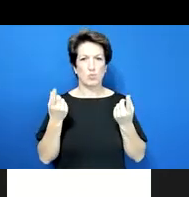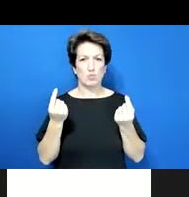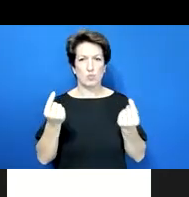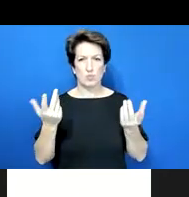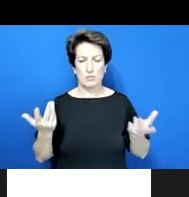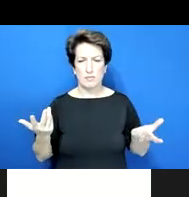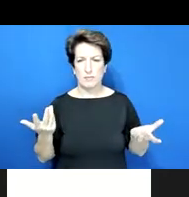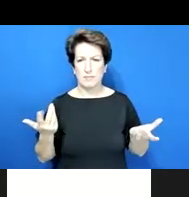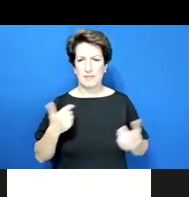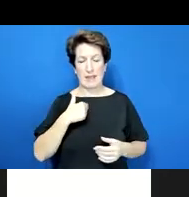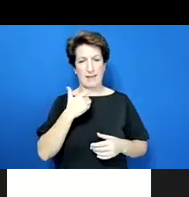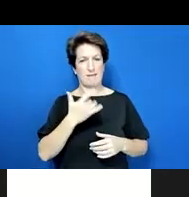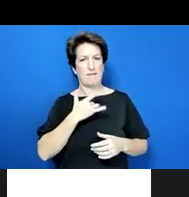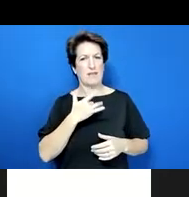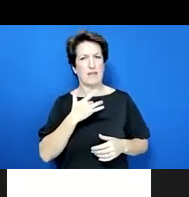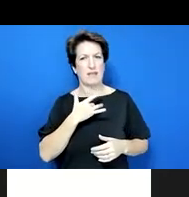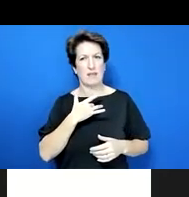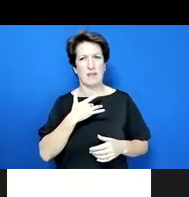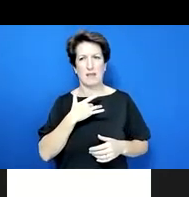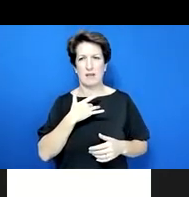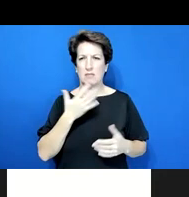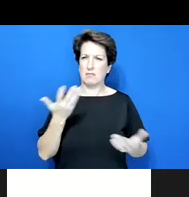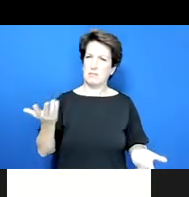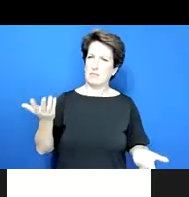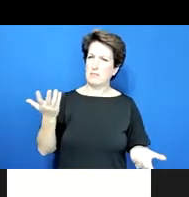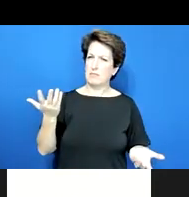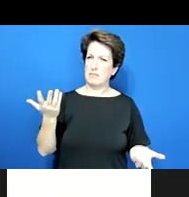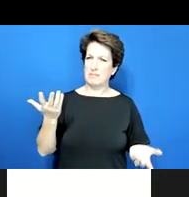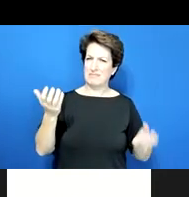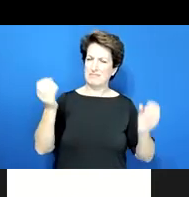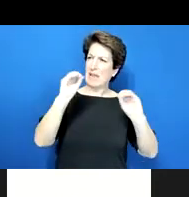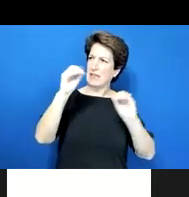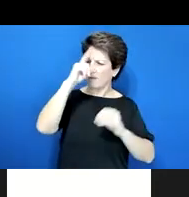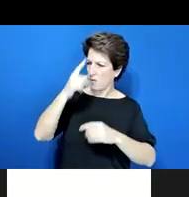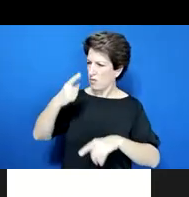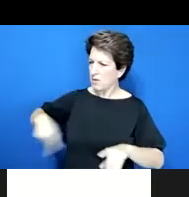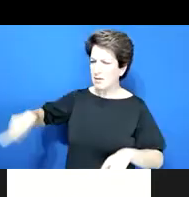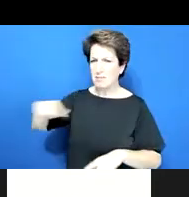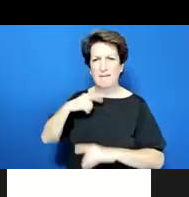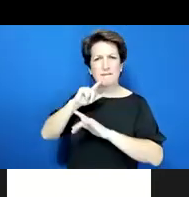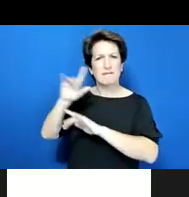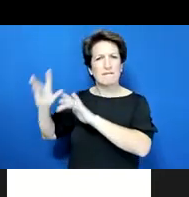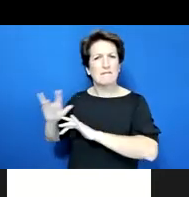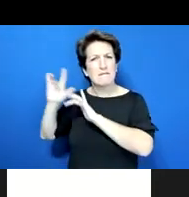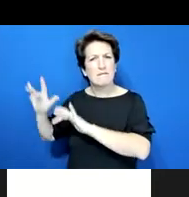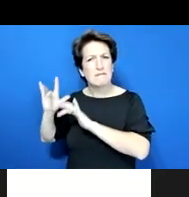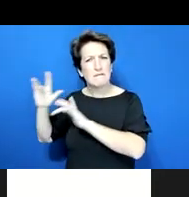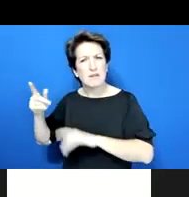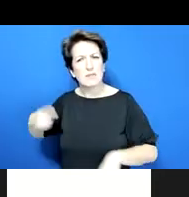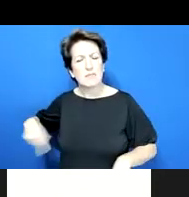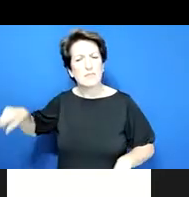and I just feel like there was nothing available for these poor seniors. I